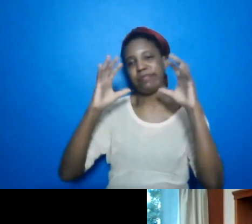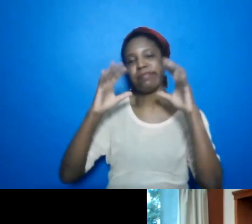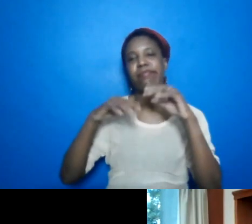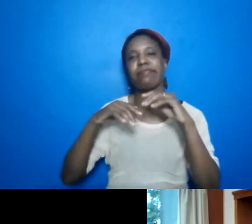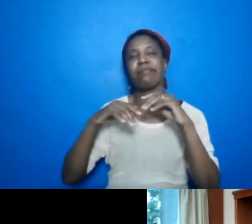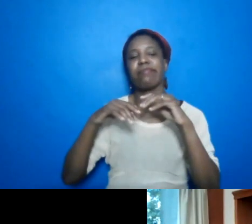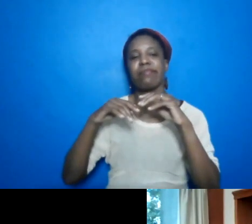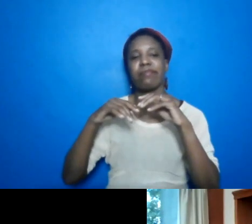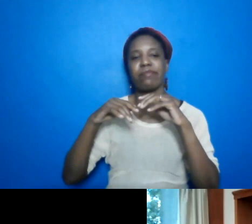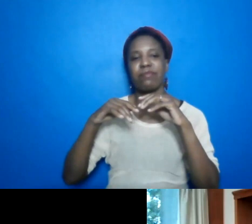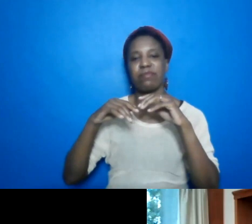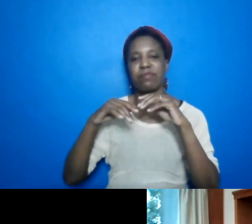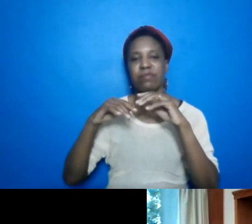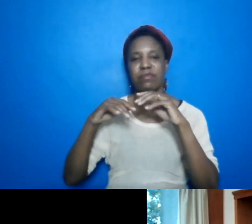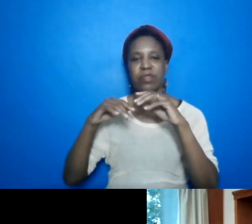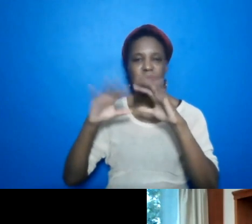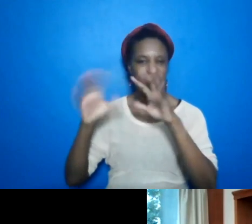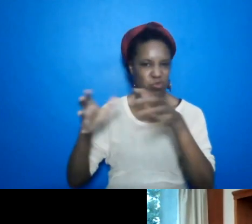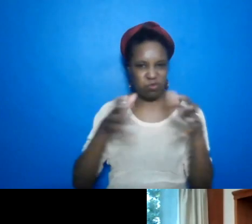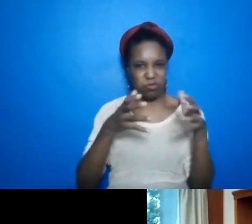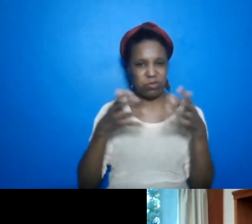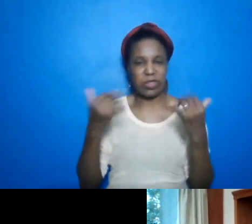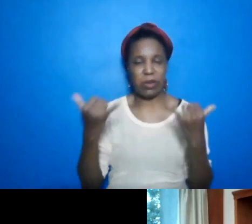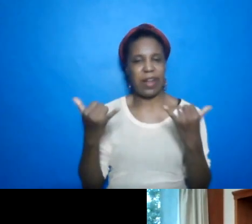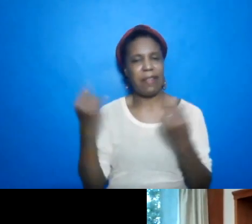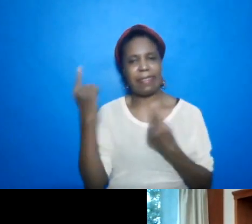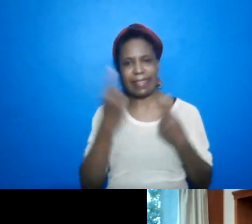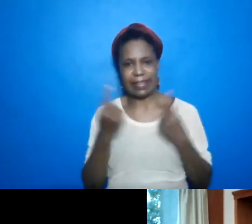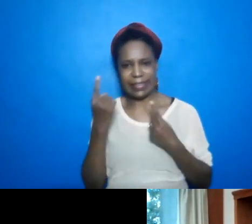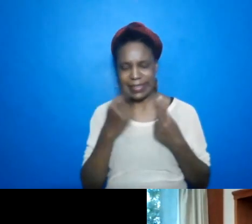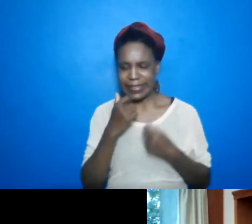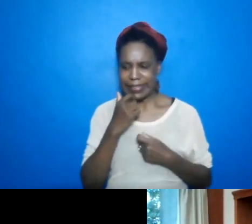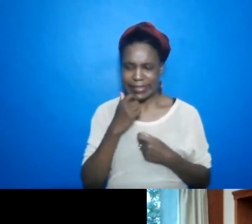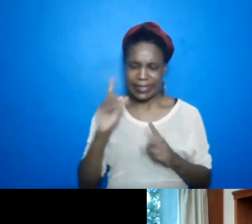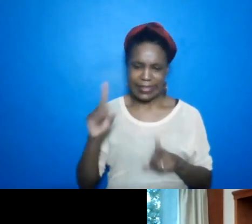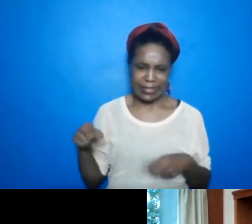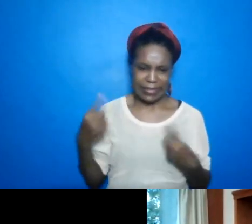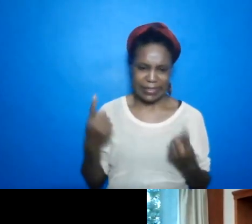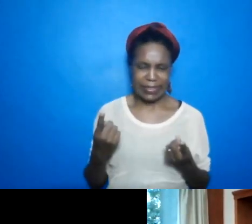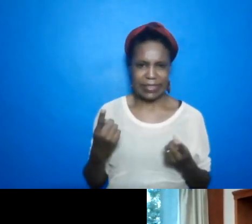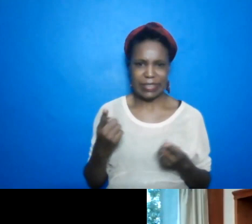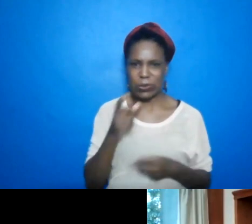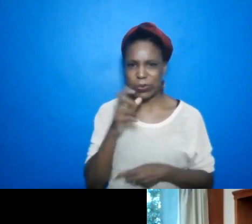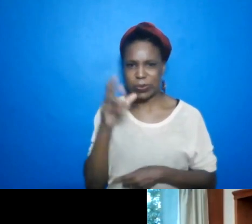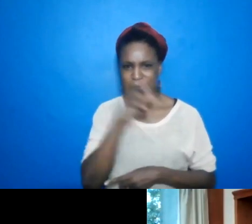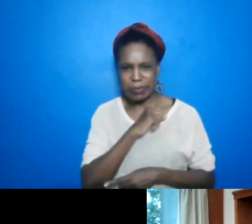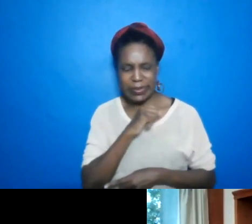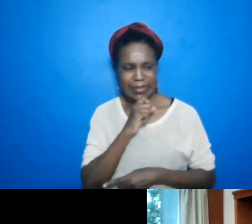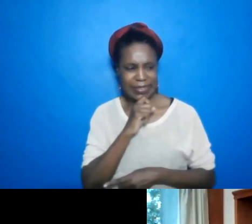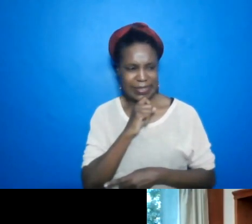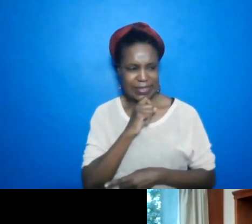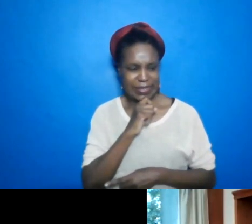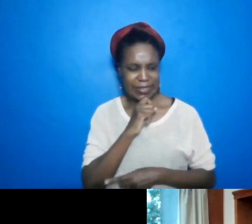thinking about who they've excluded for a very long time, especially in advocacy. So I'm thinking like reproductive rights versus reproductive